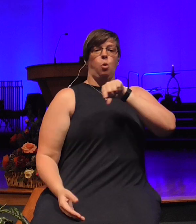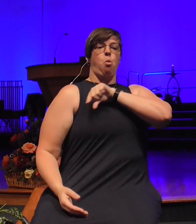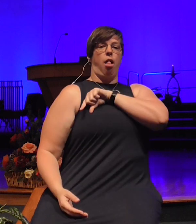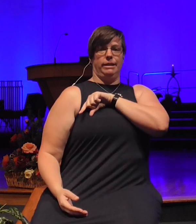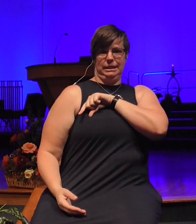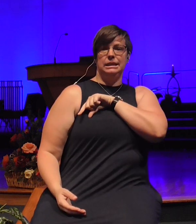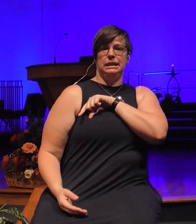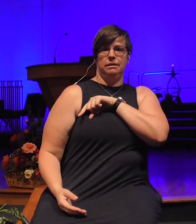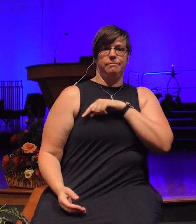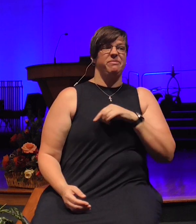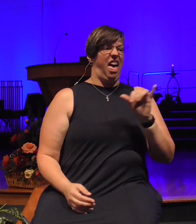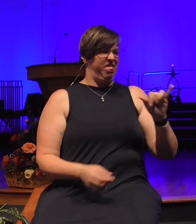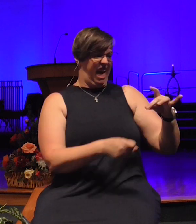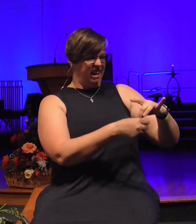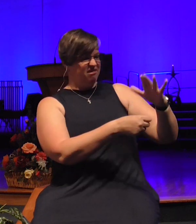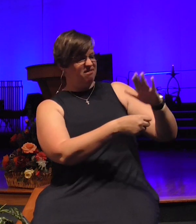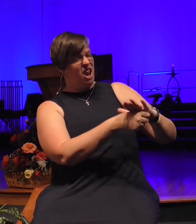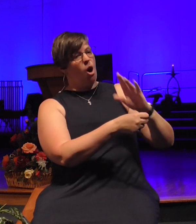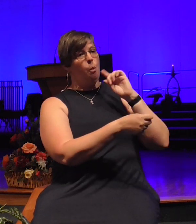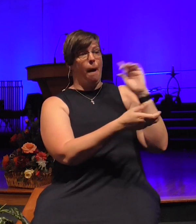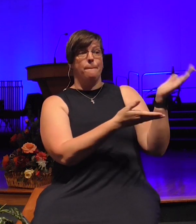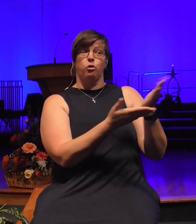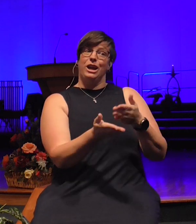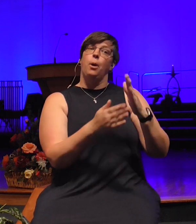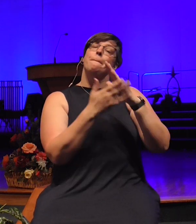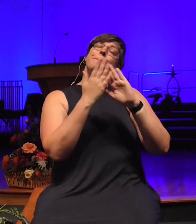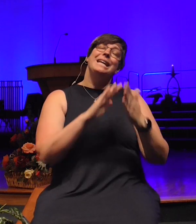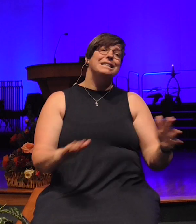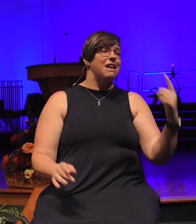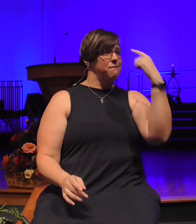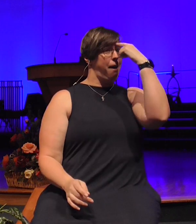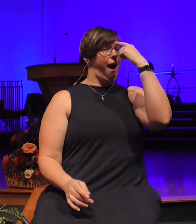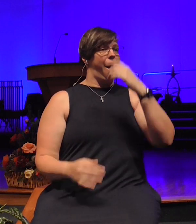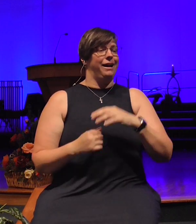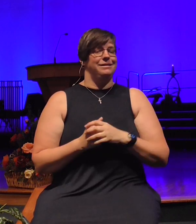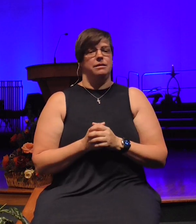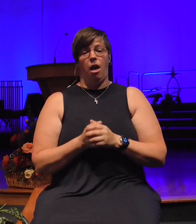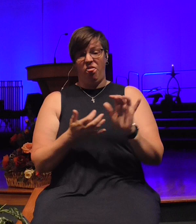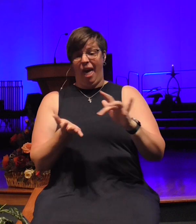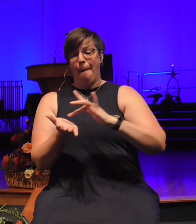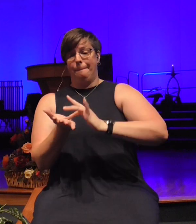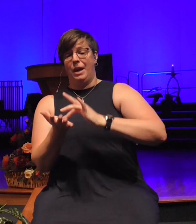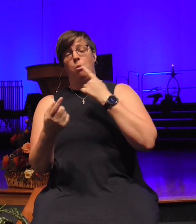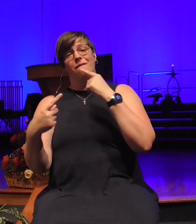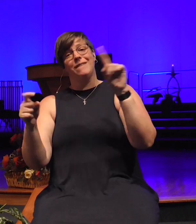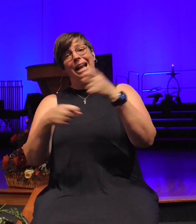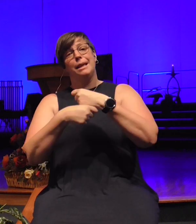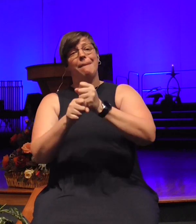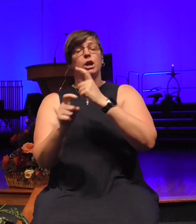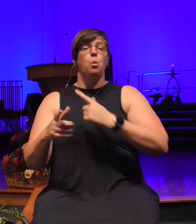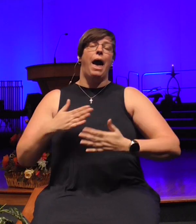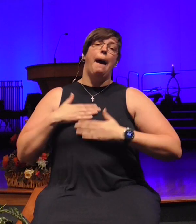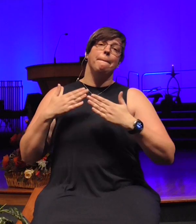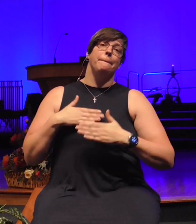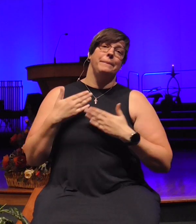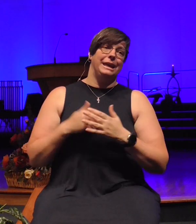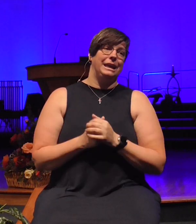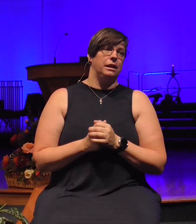being. This soft drink will bring you peace of mind. This pill will finally make you